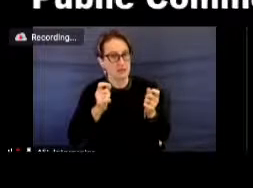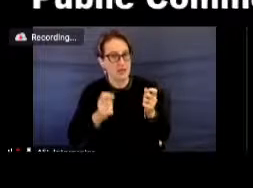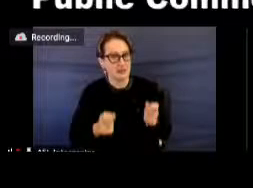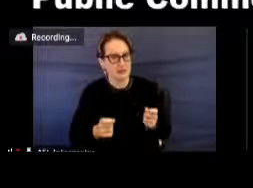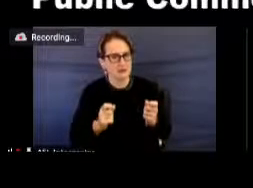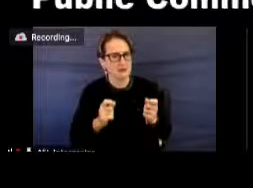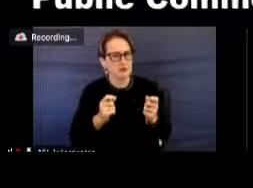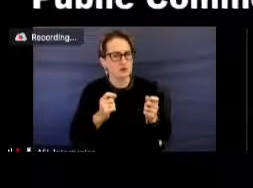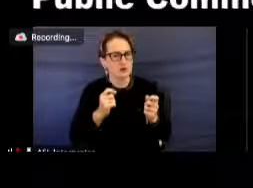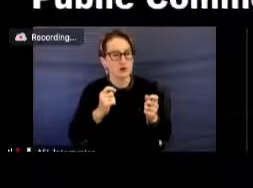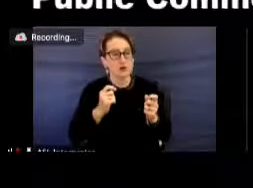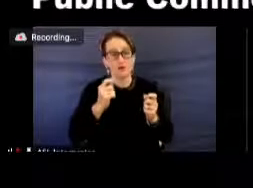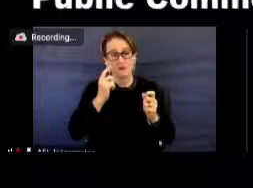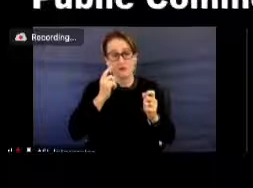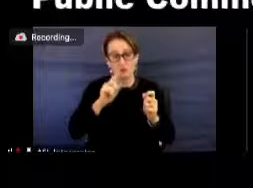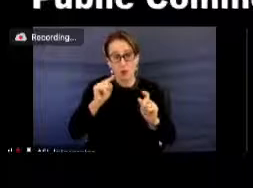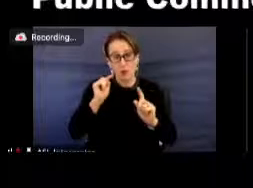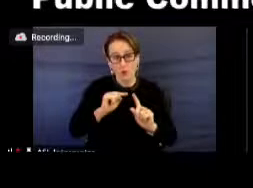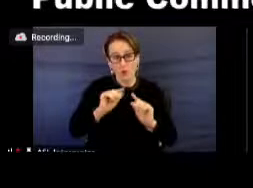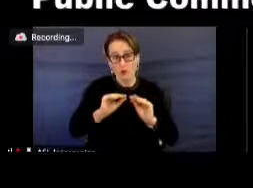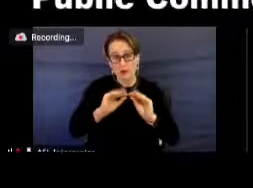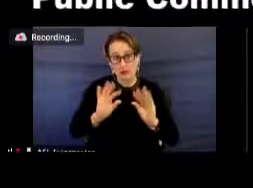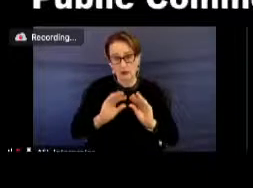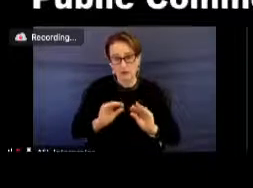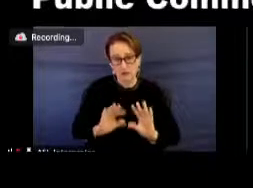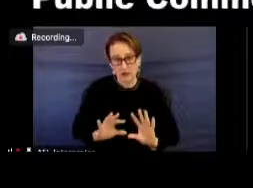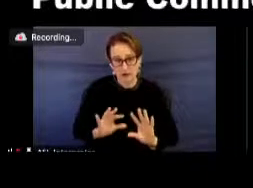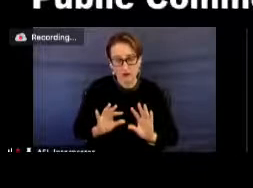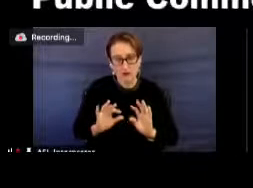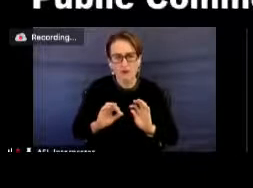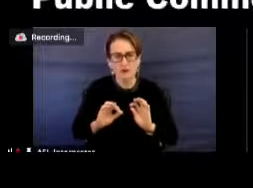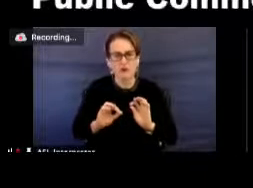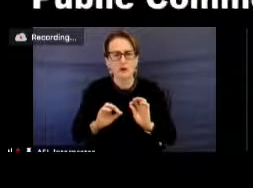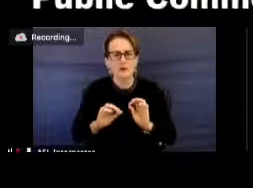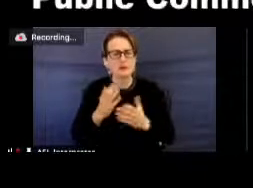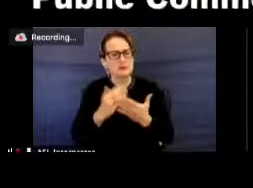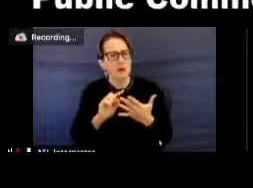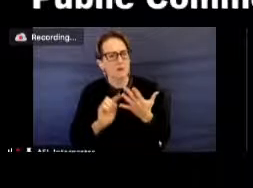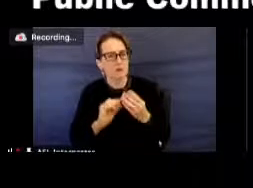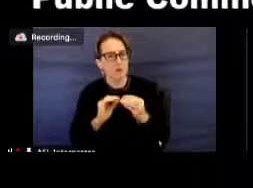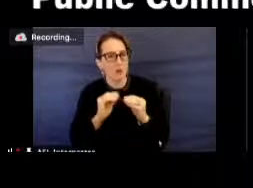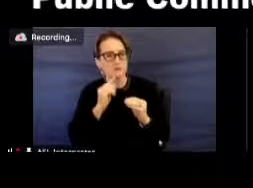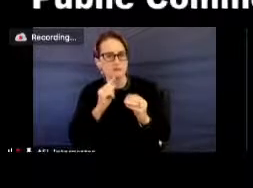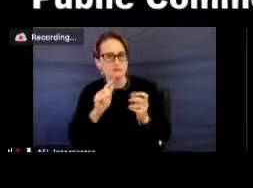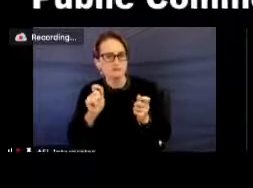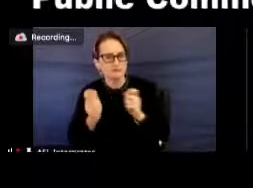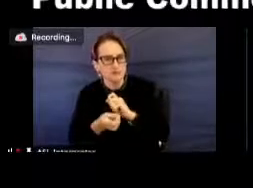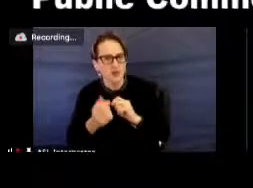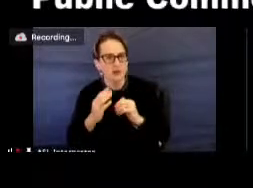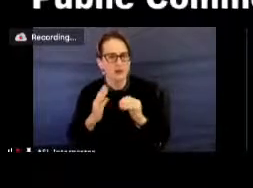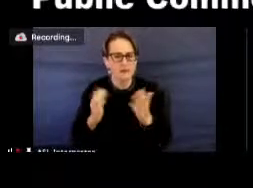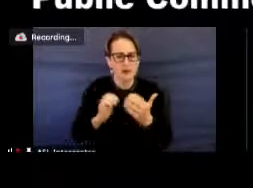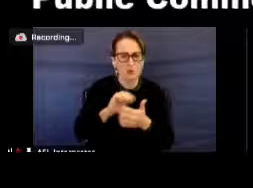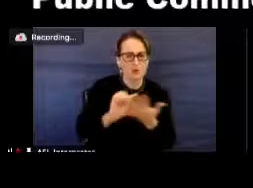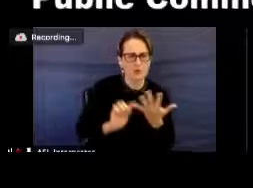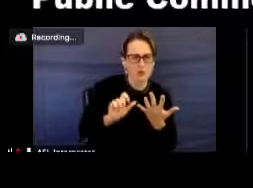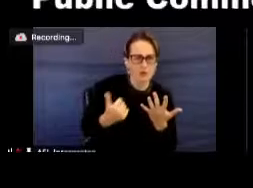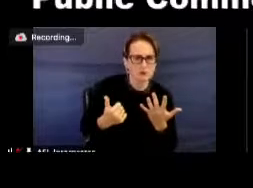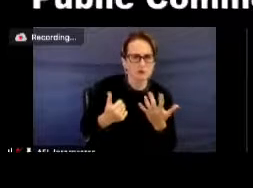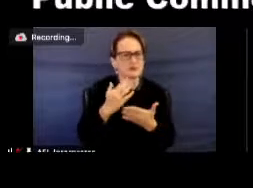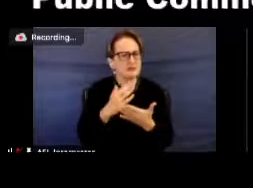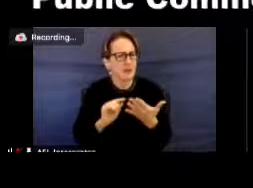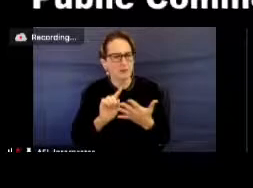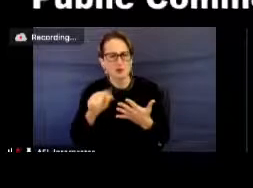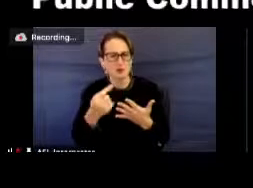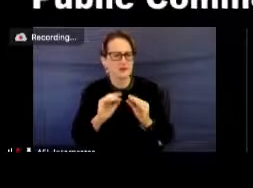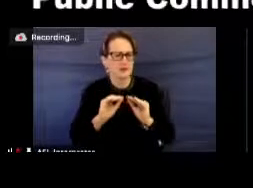edits, and not. I mean, there's certainly some that are more substantial than others, but some of these are just clarifying edits.